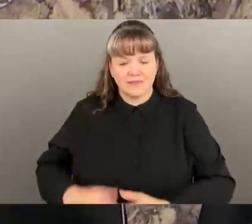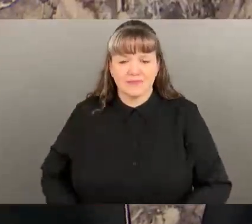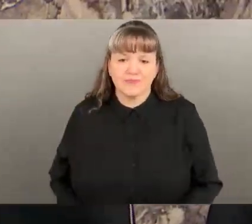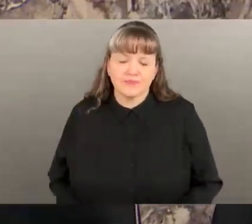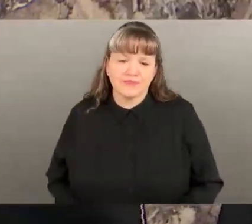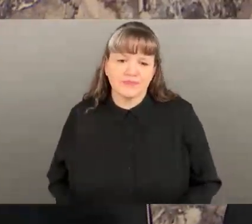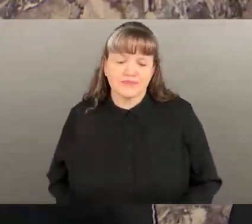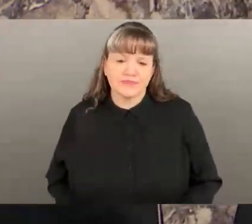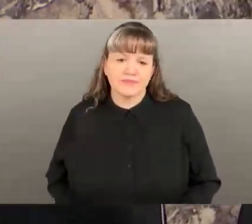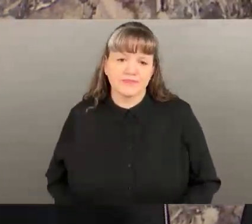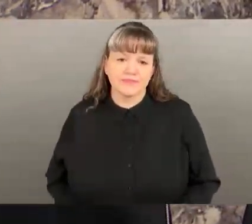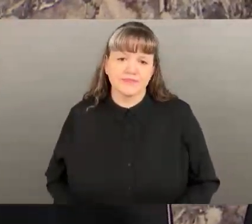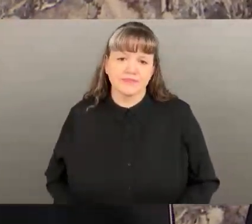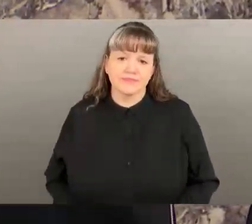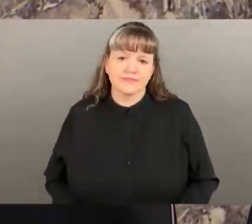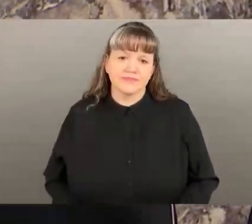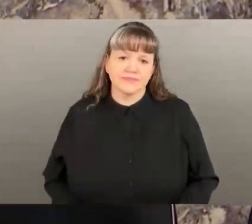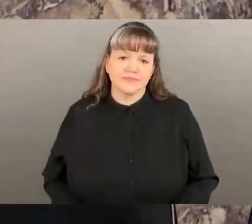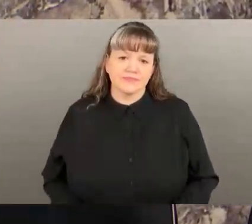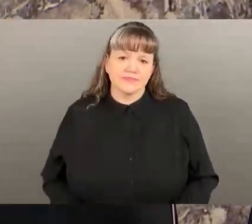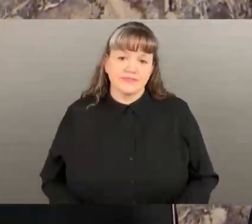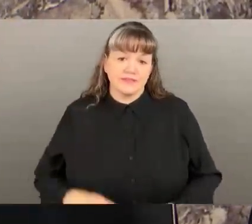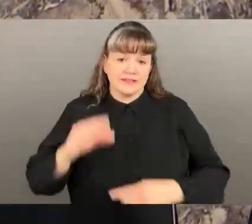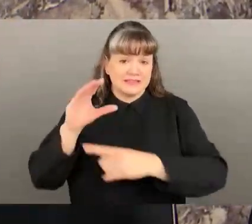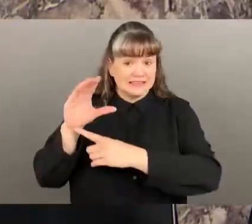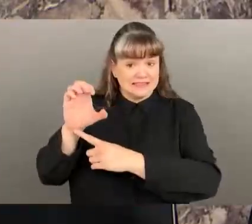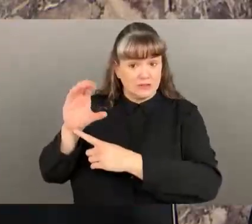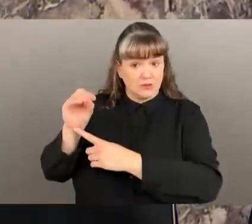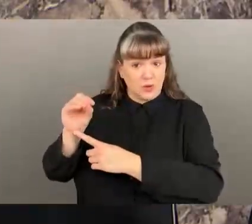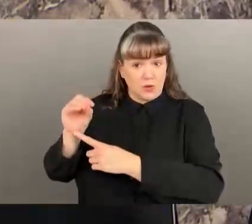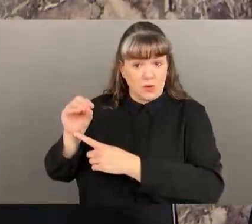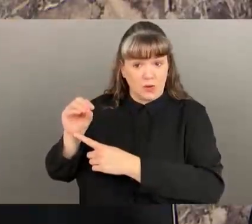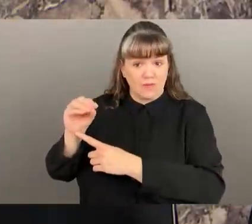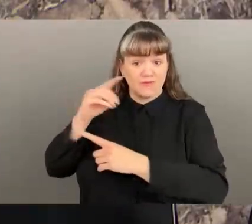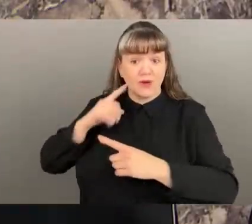gets a $12,000 car allowance, so I'm sure we can find some money in the budget.